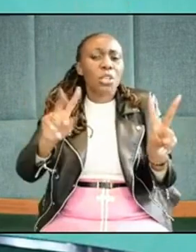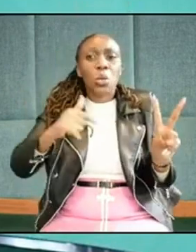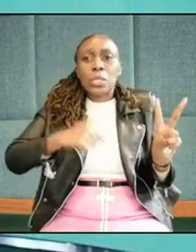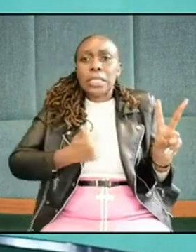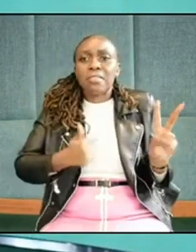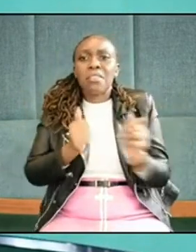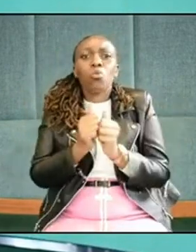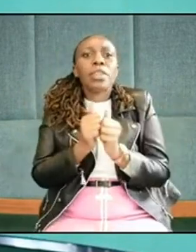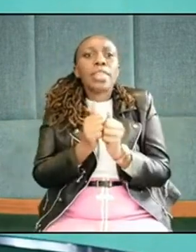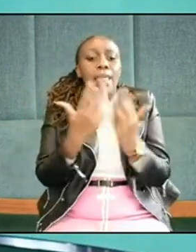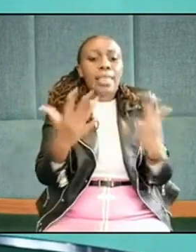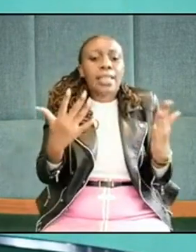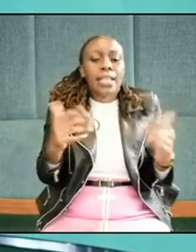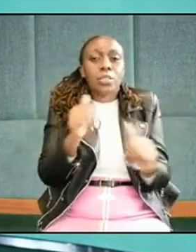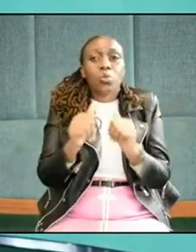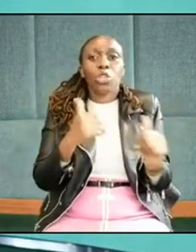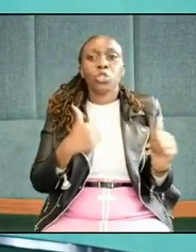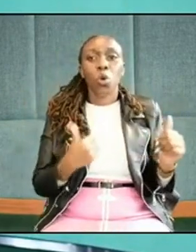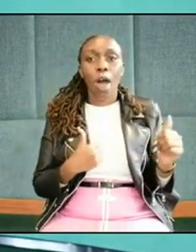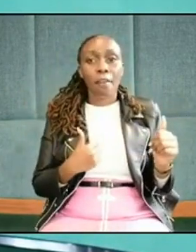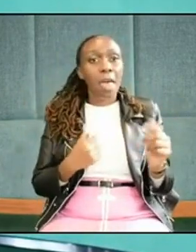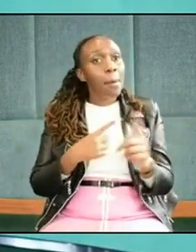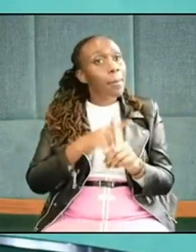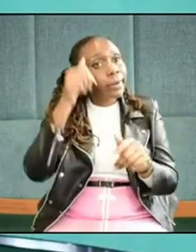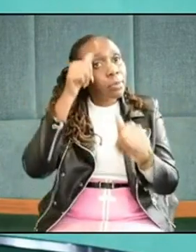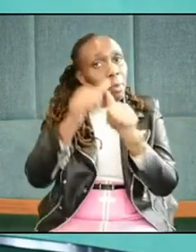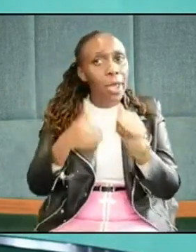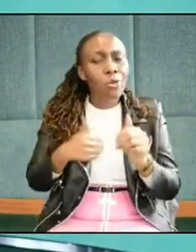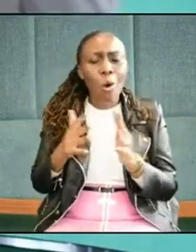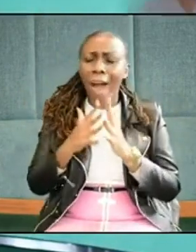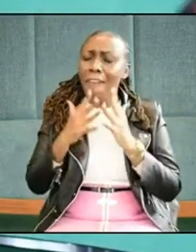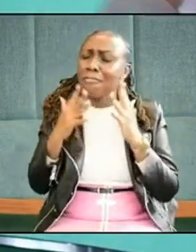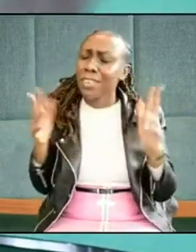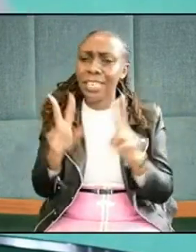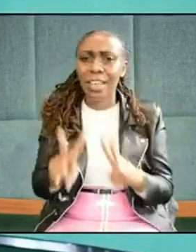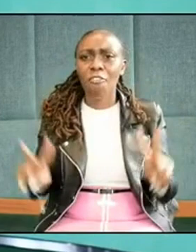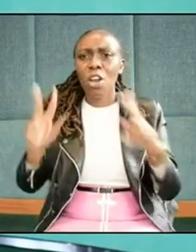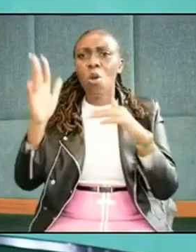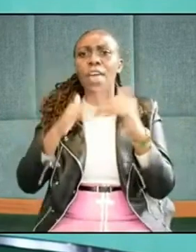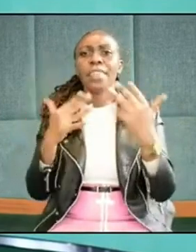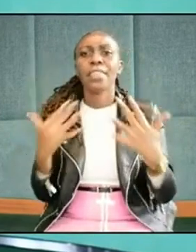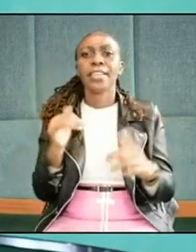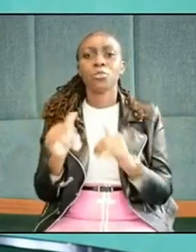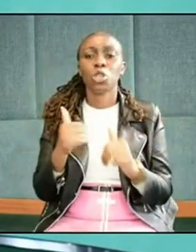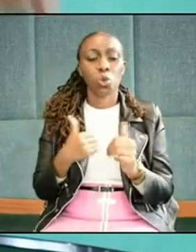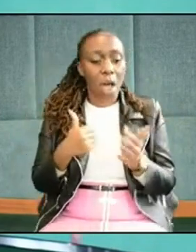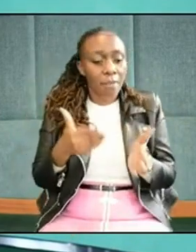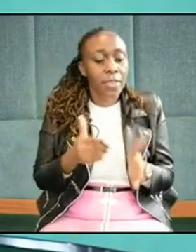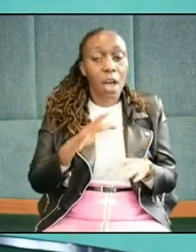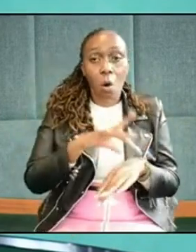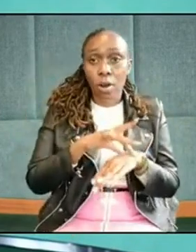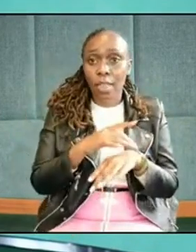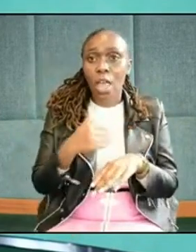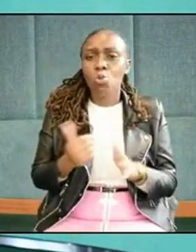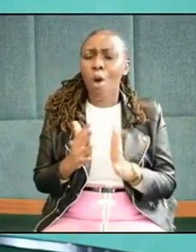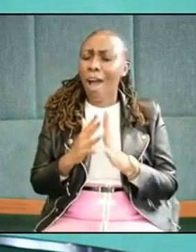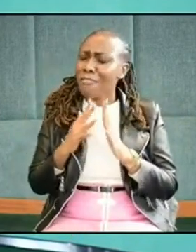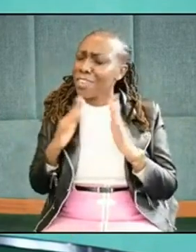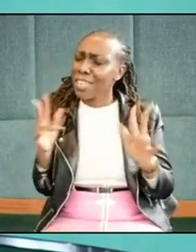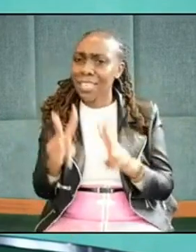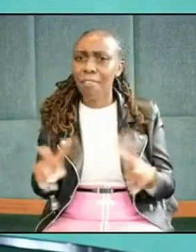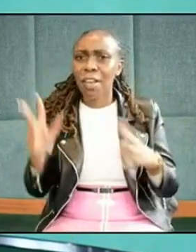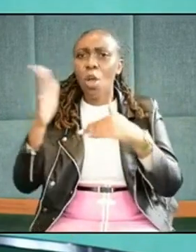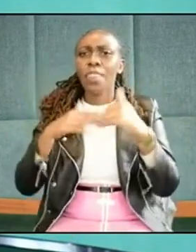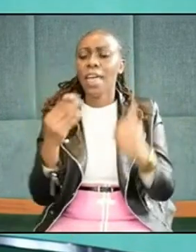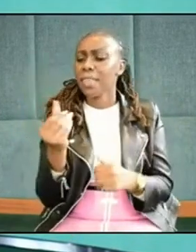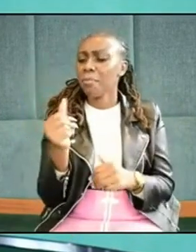have. You are of greater value than the things that you have. You are of greater value than the money